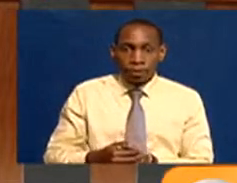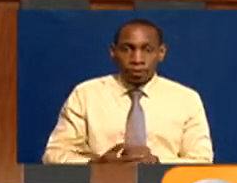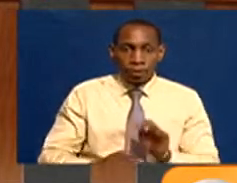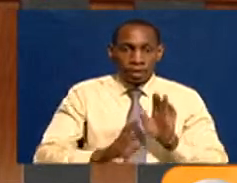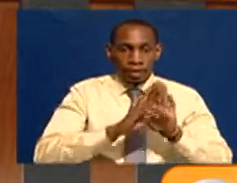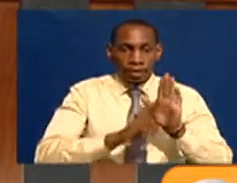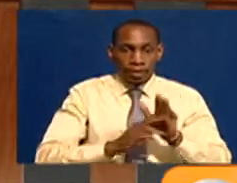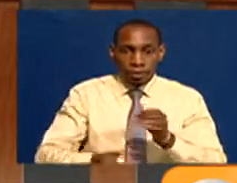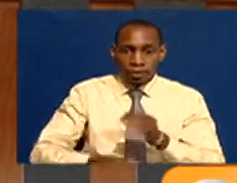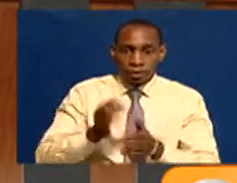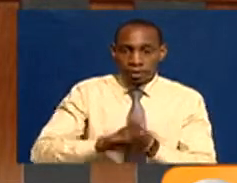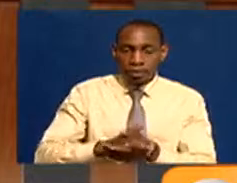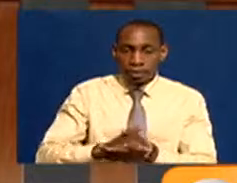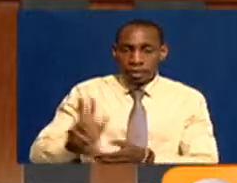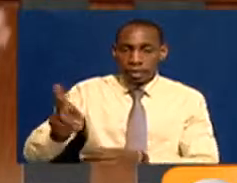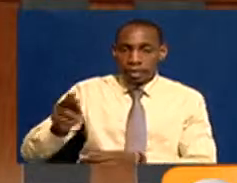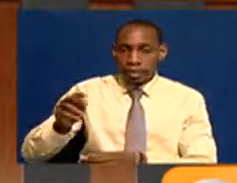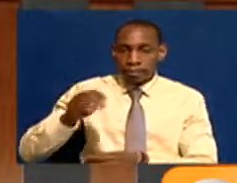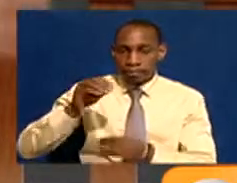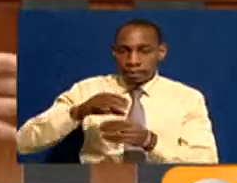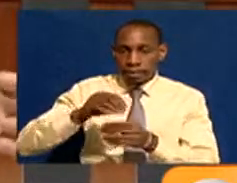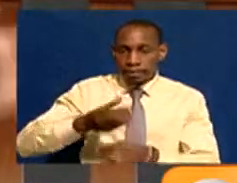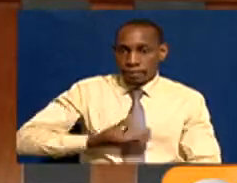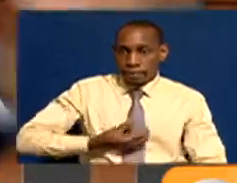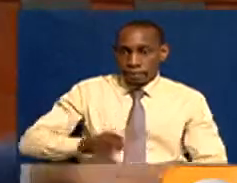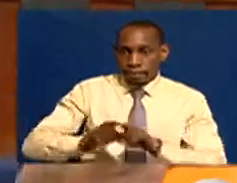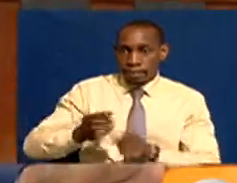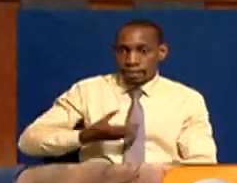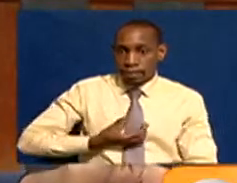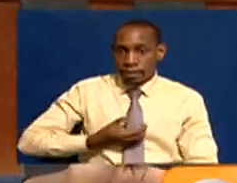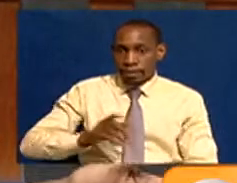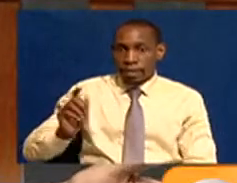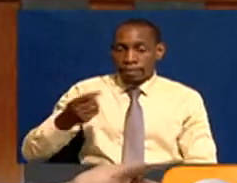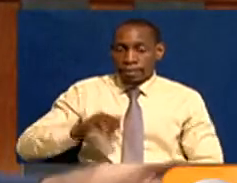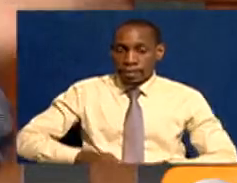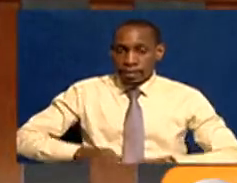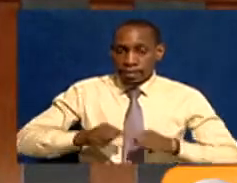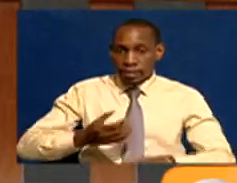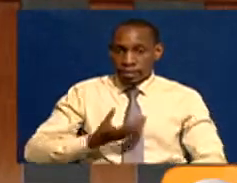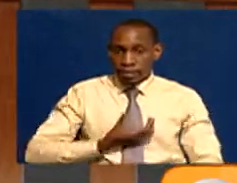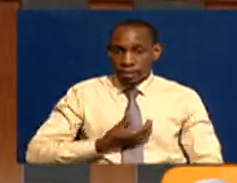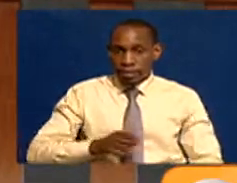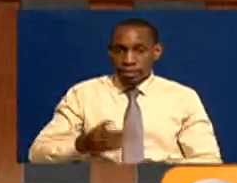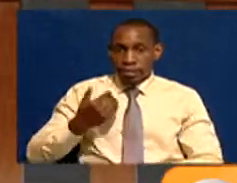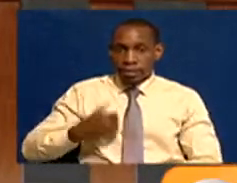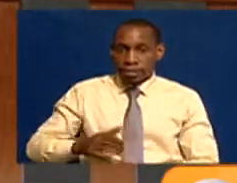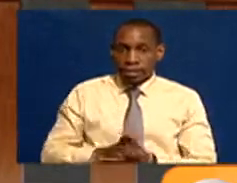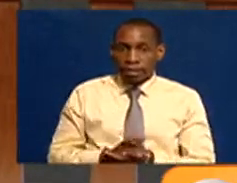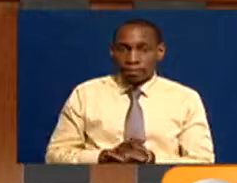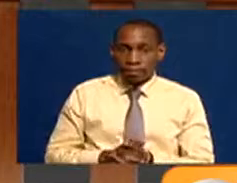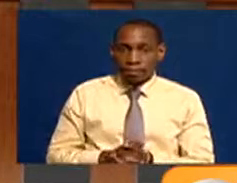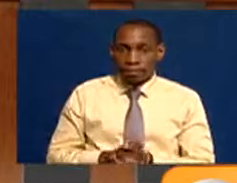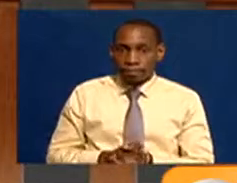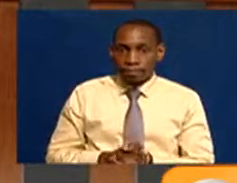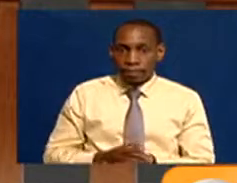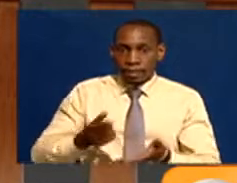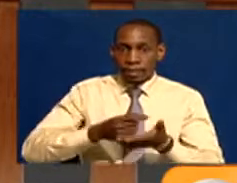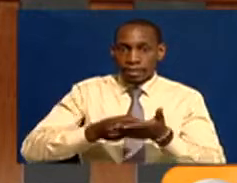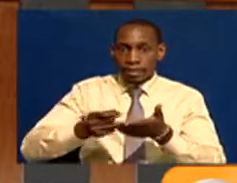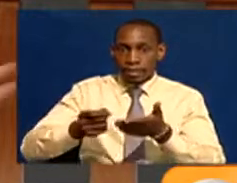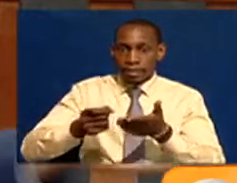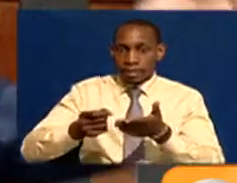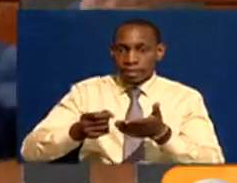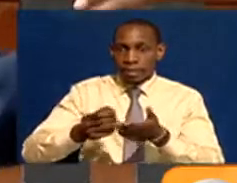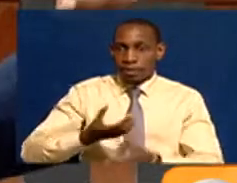Kenya Investment Council, whereby that council, the president is the chair of the council, I as a minister in charge of investment, I'm the secretary of that